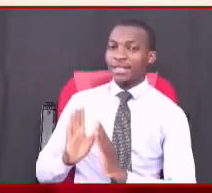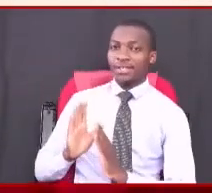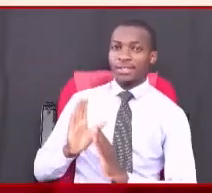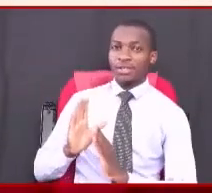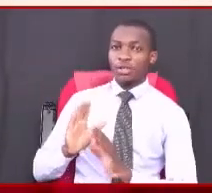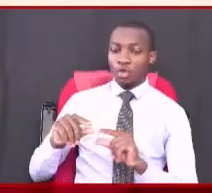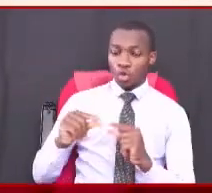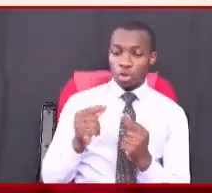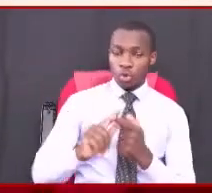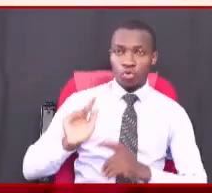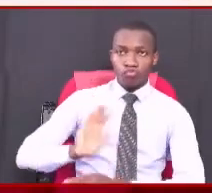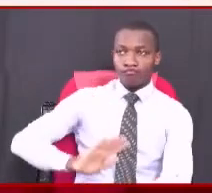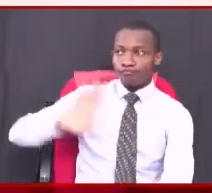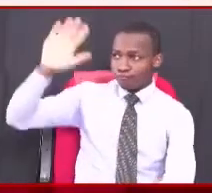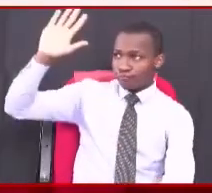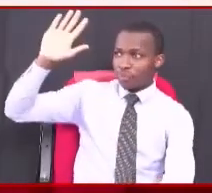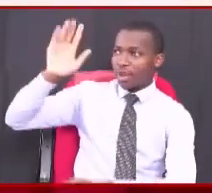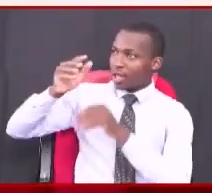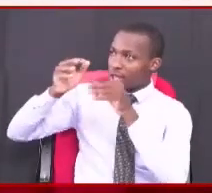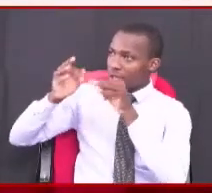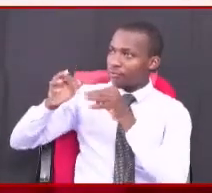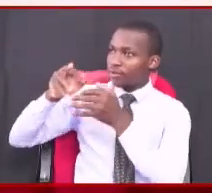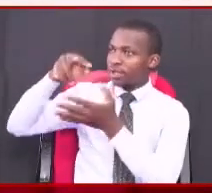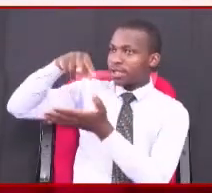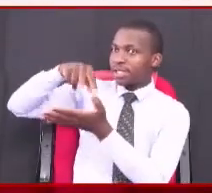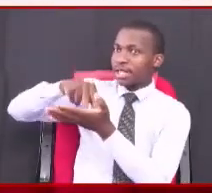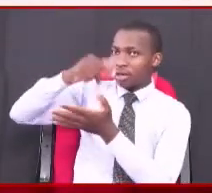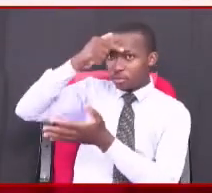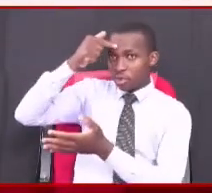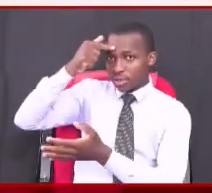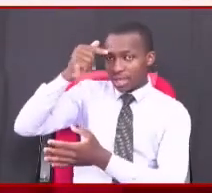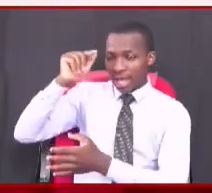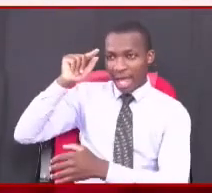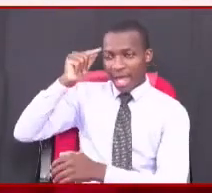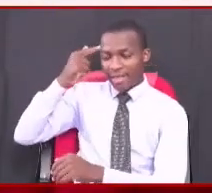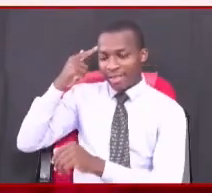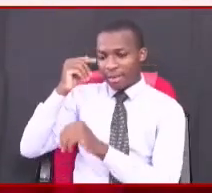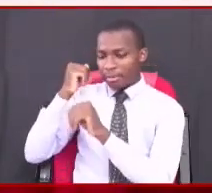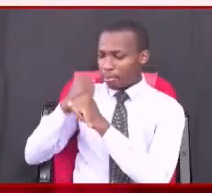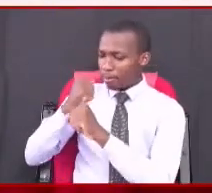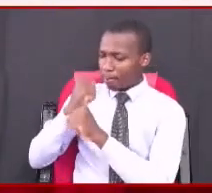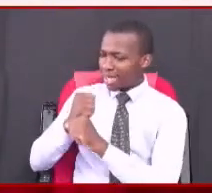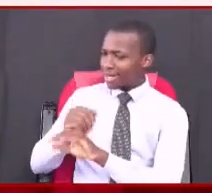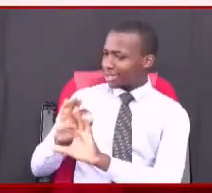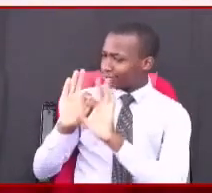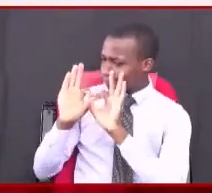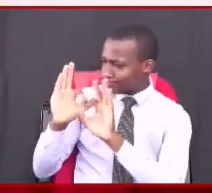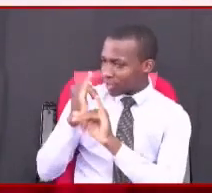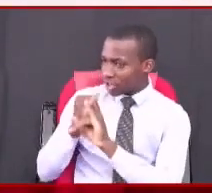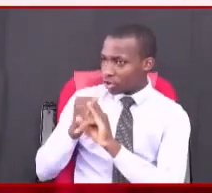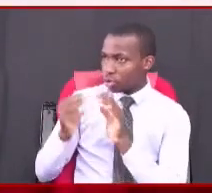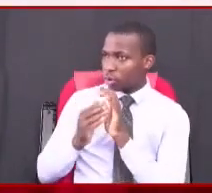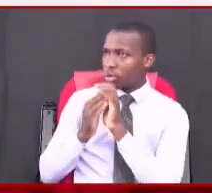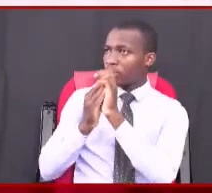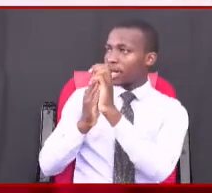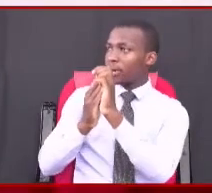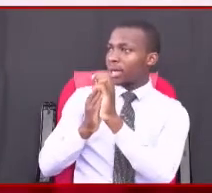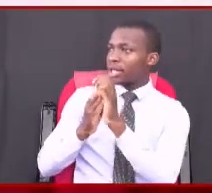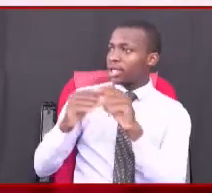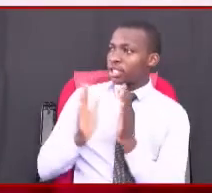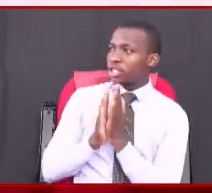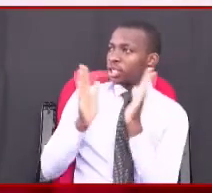raise their hands if they can stand, because I think they did a marvelous job, led by General Sumbegwa. As